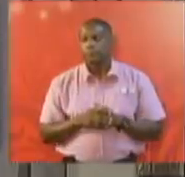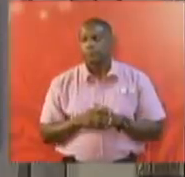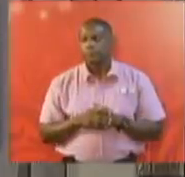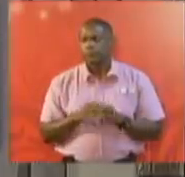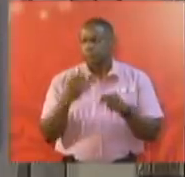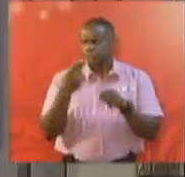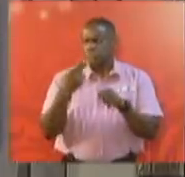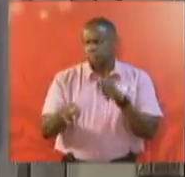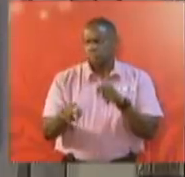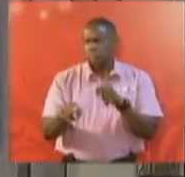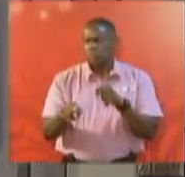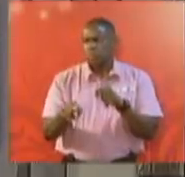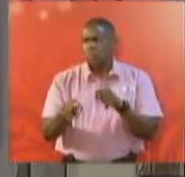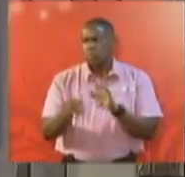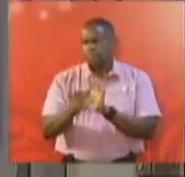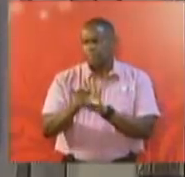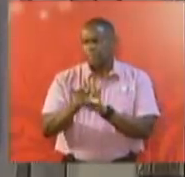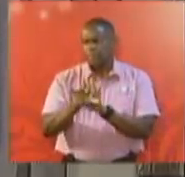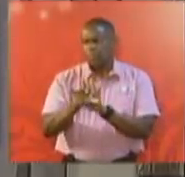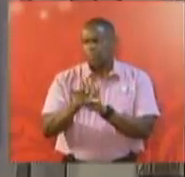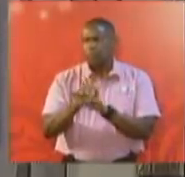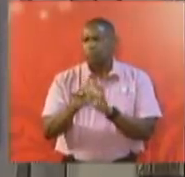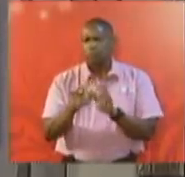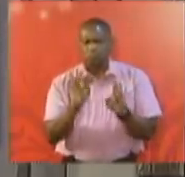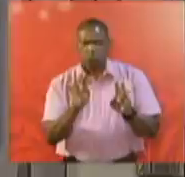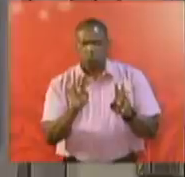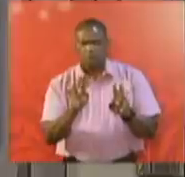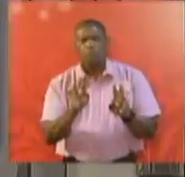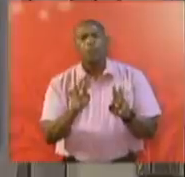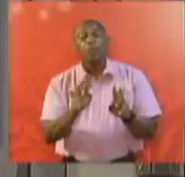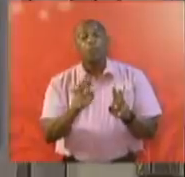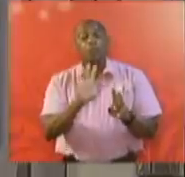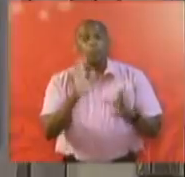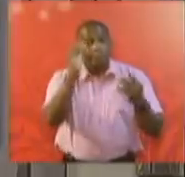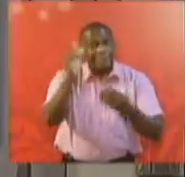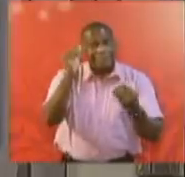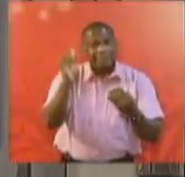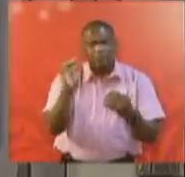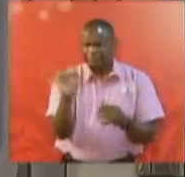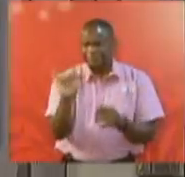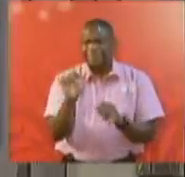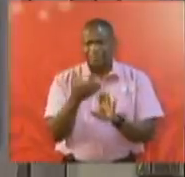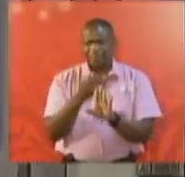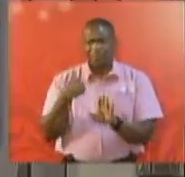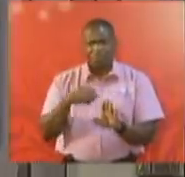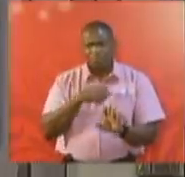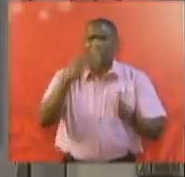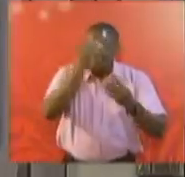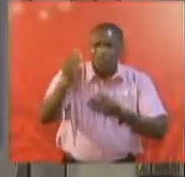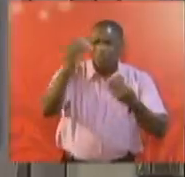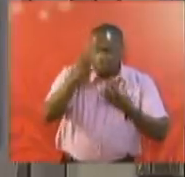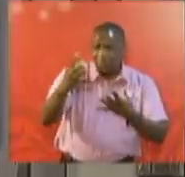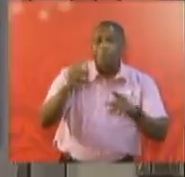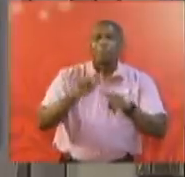clip. She is giving us some basic messages, same things that we have been saying. But I am hoping that a